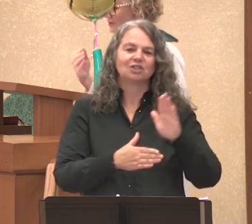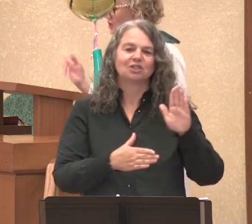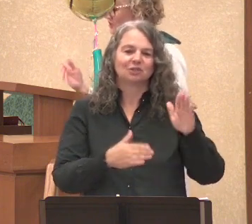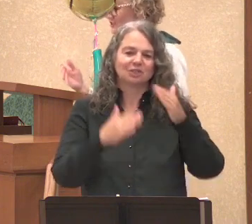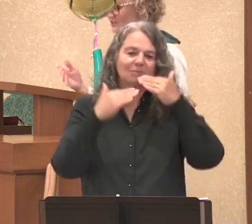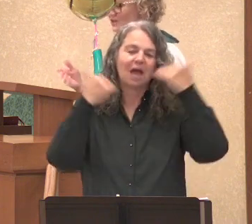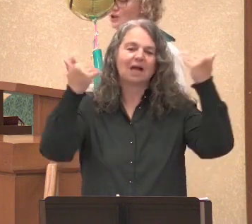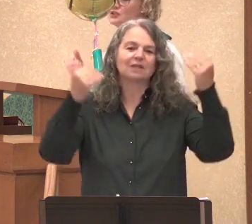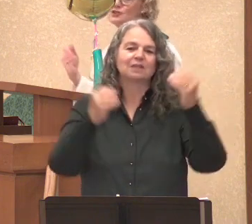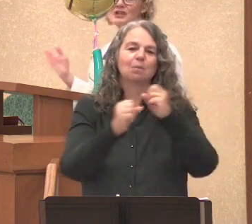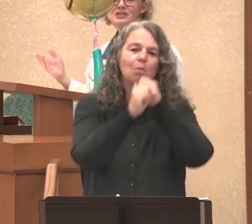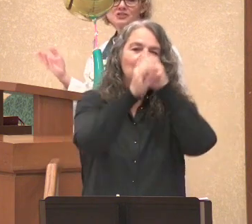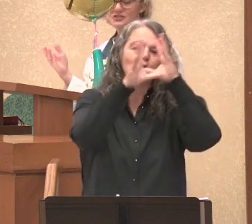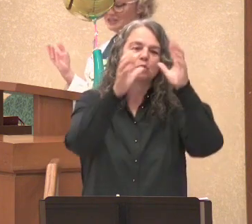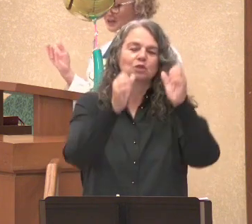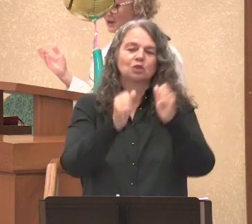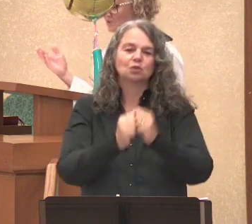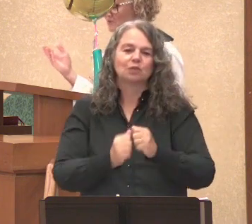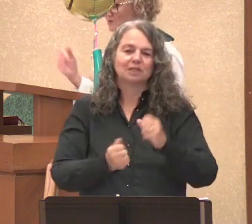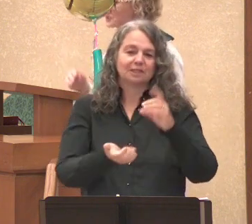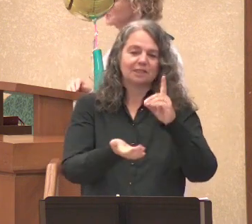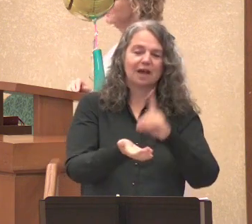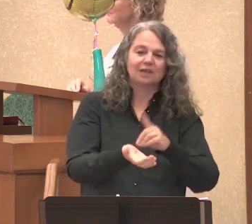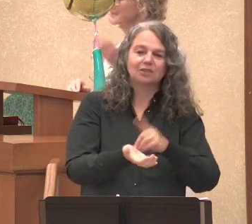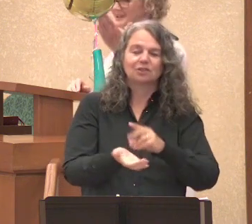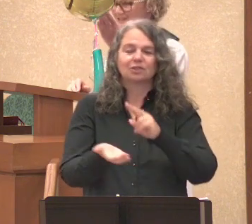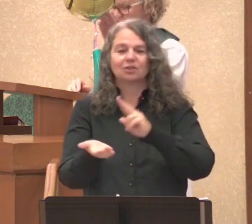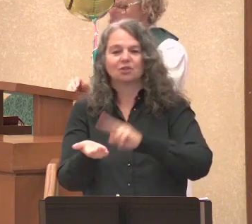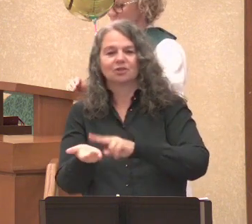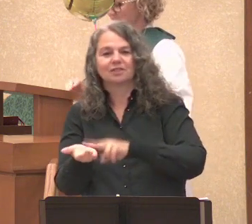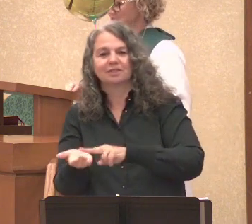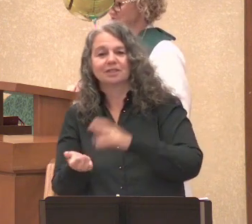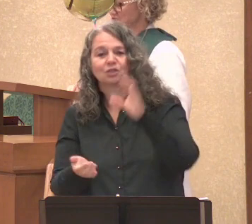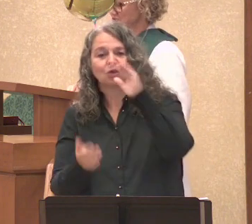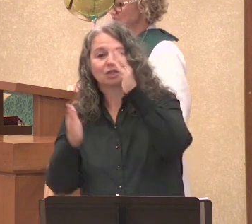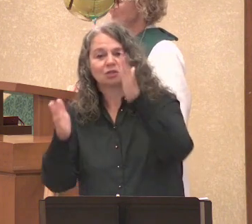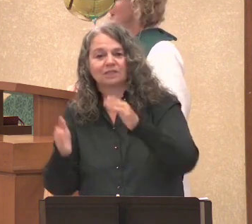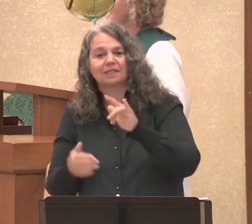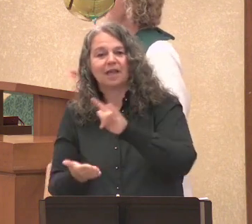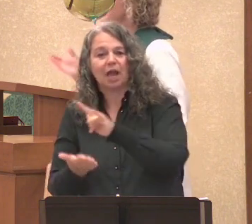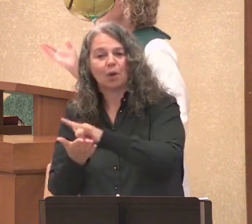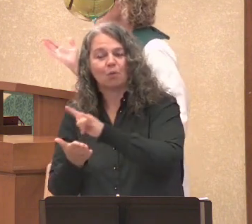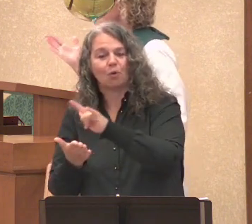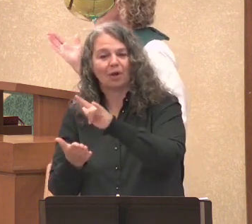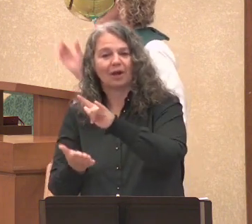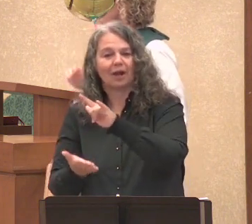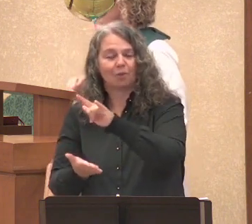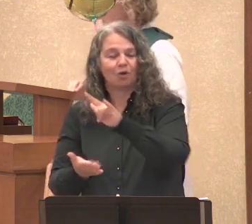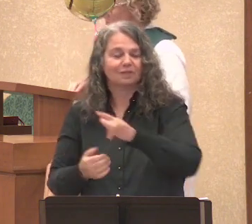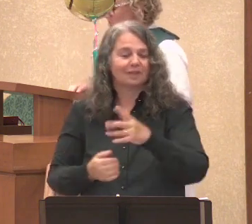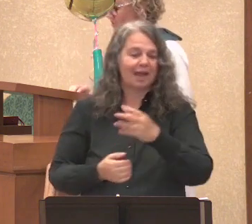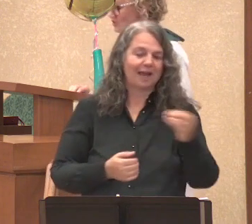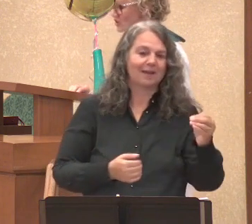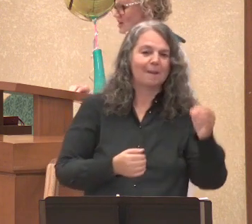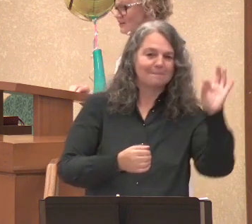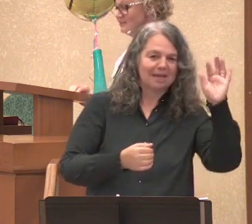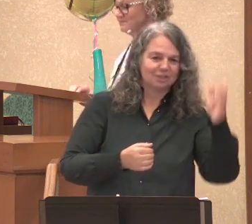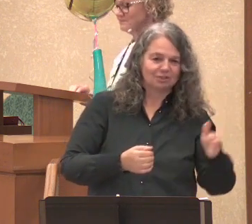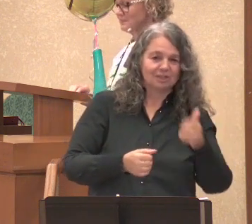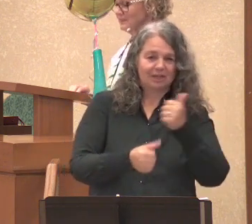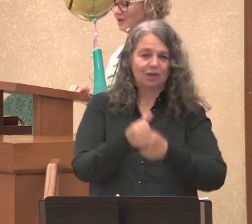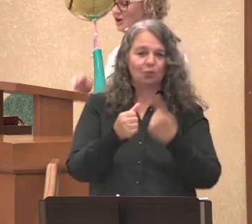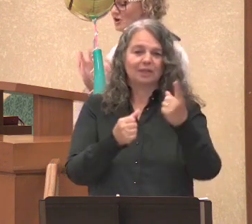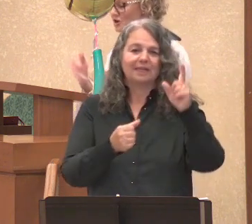doctors and nurses, strangers in airports, and even pastors. Anyone who could use some